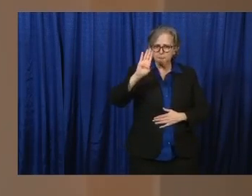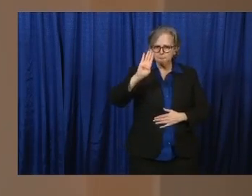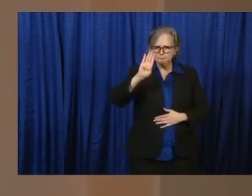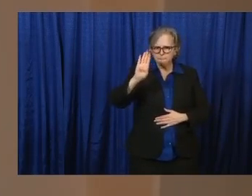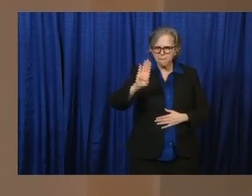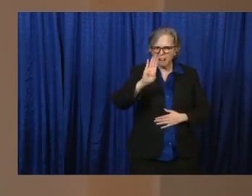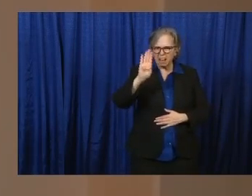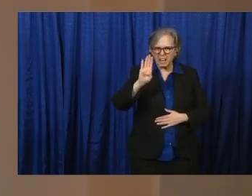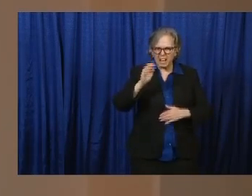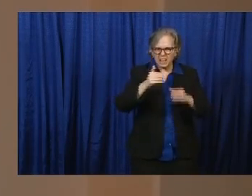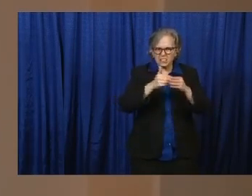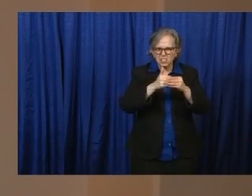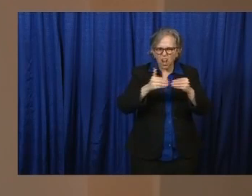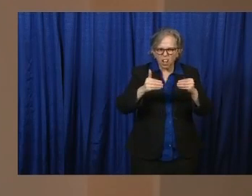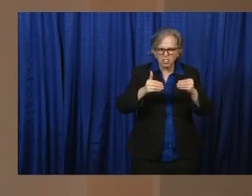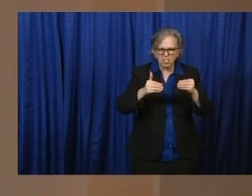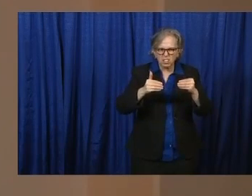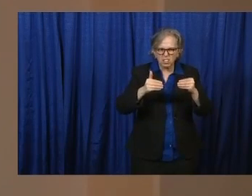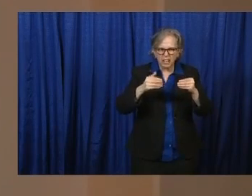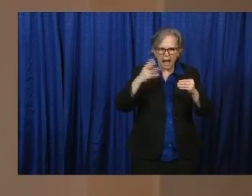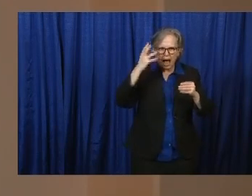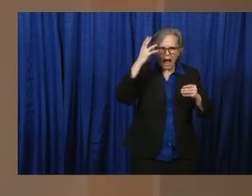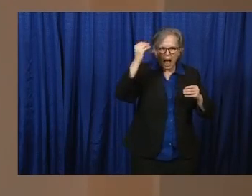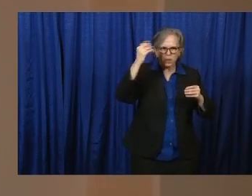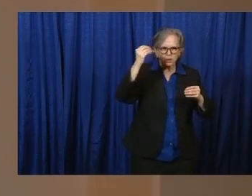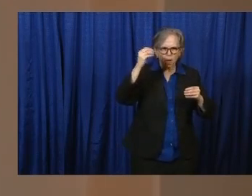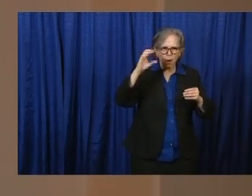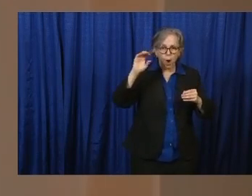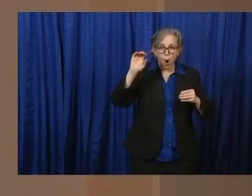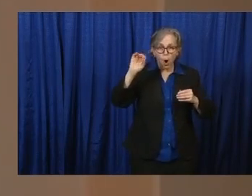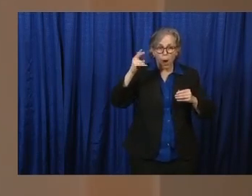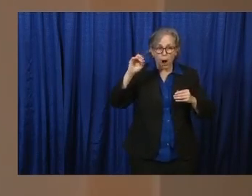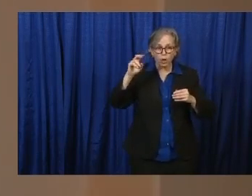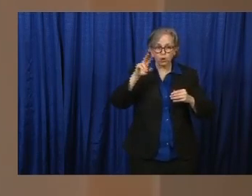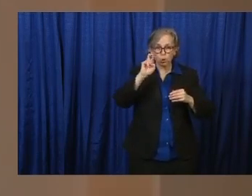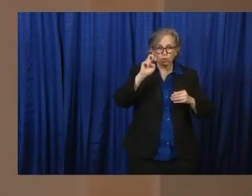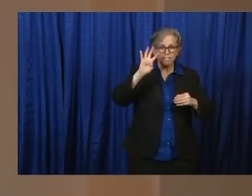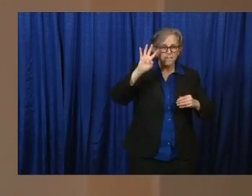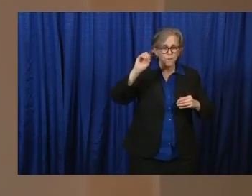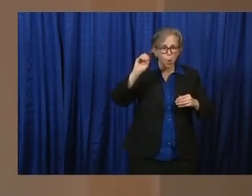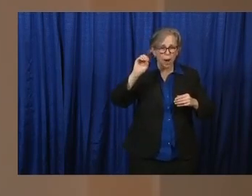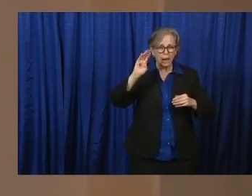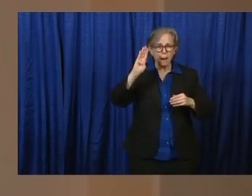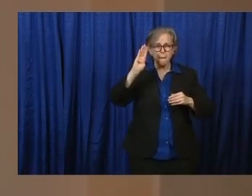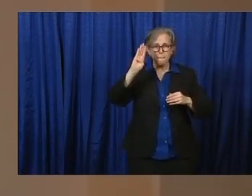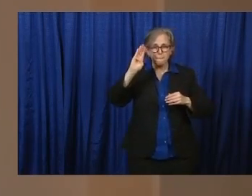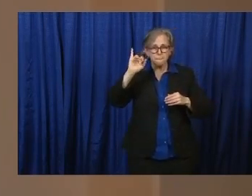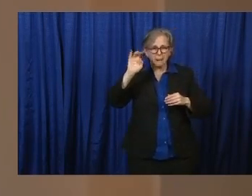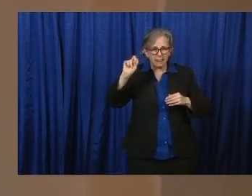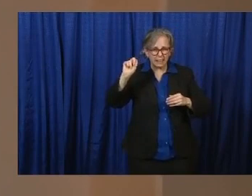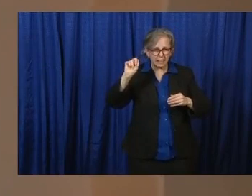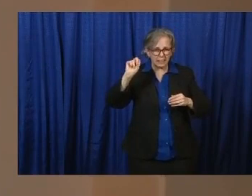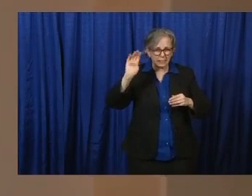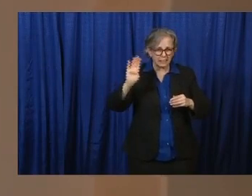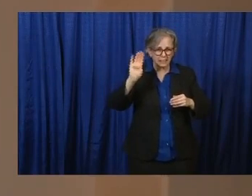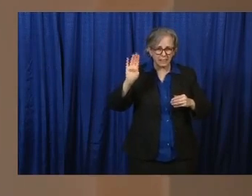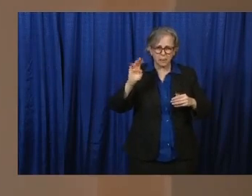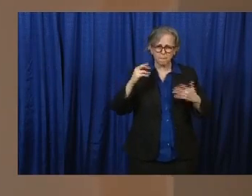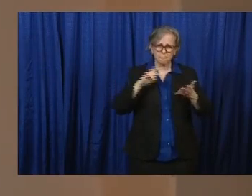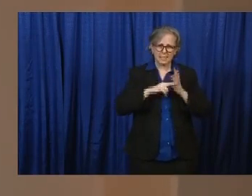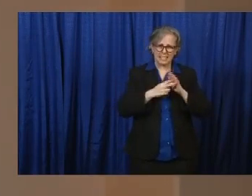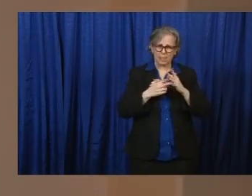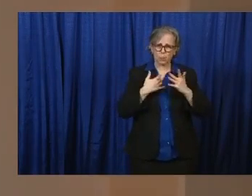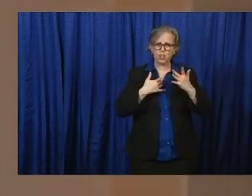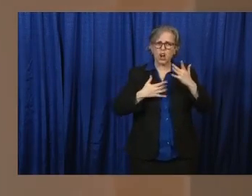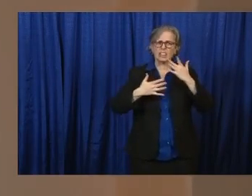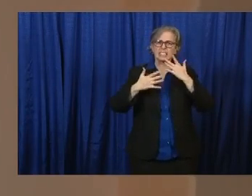entities are $240 billion of that market. So we only have a limited control from our institutions in Ohio. What